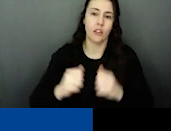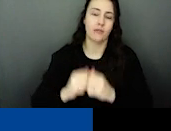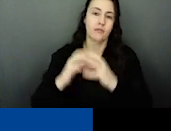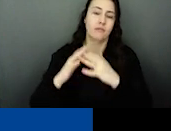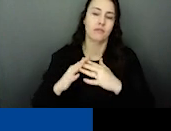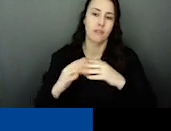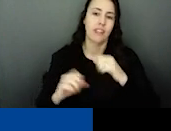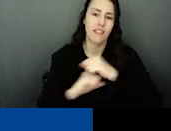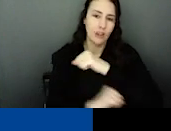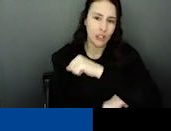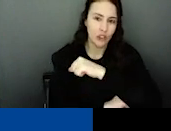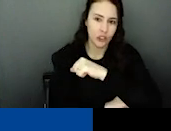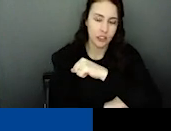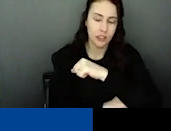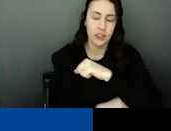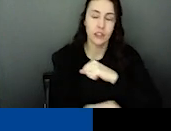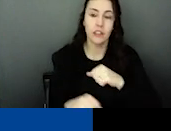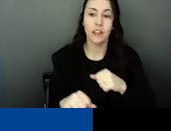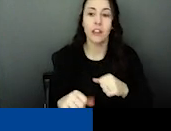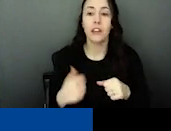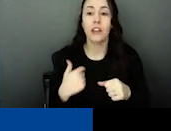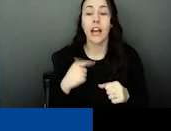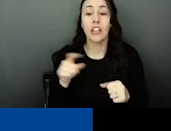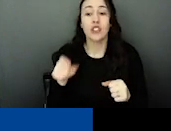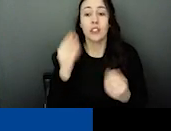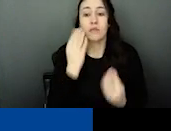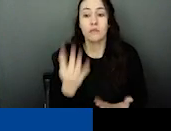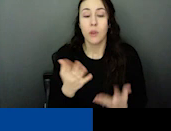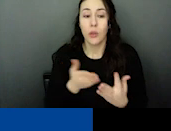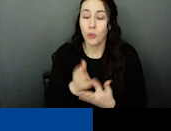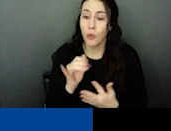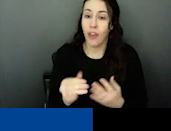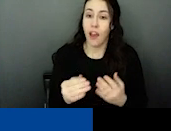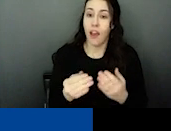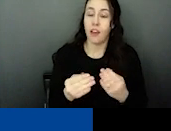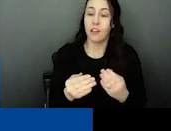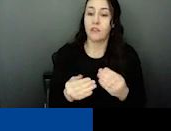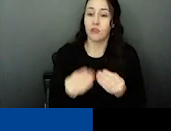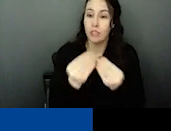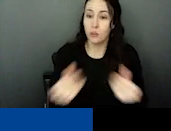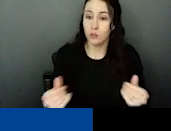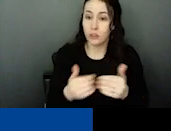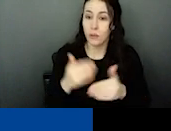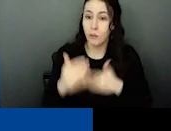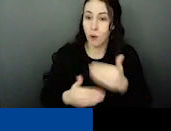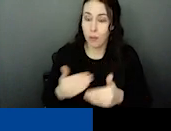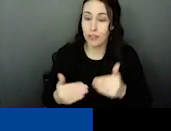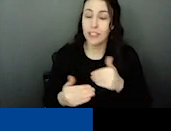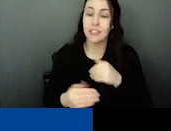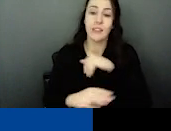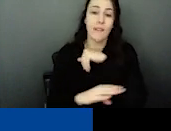saying that through the resolutions process at our fall plenary in